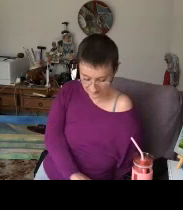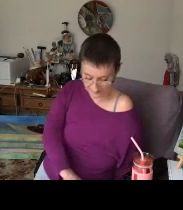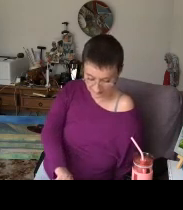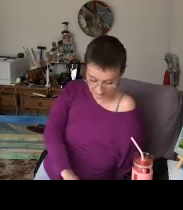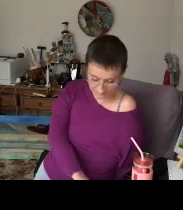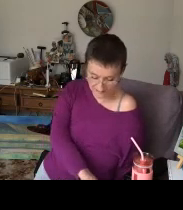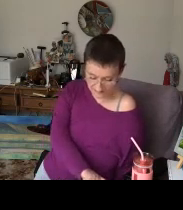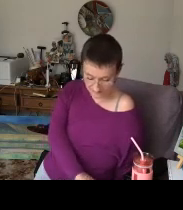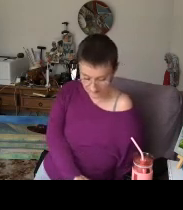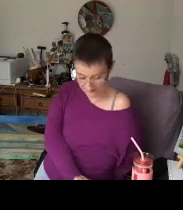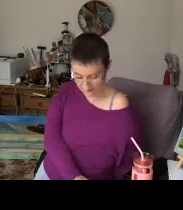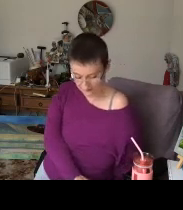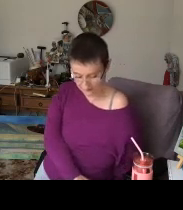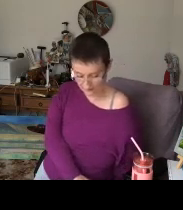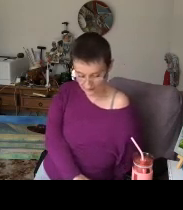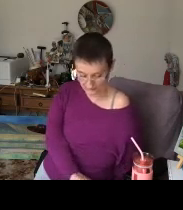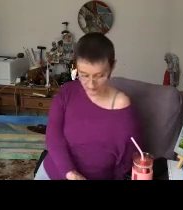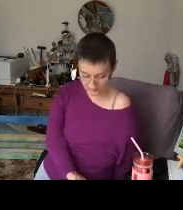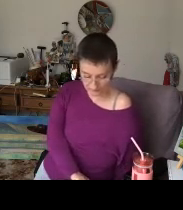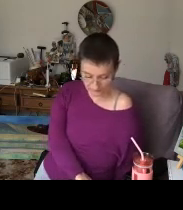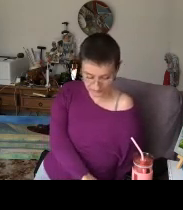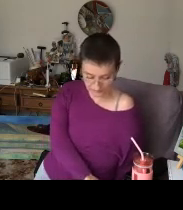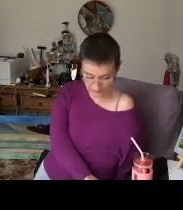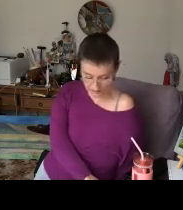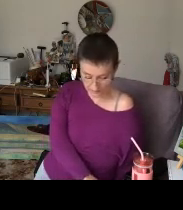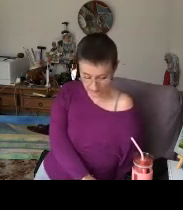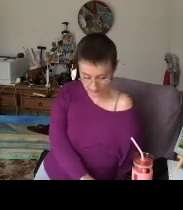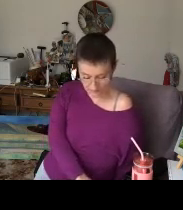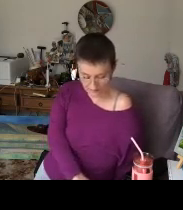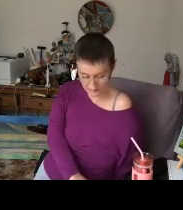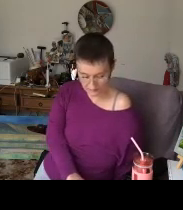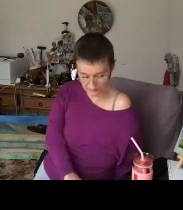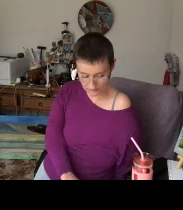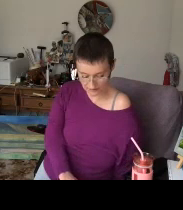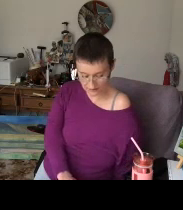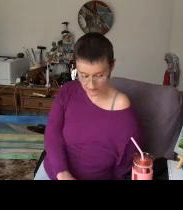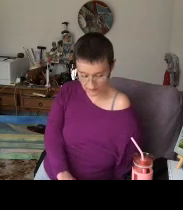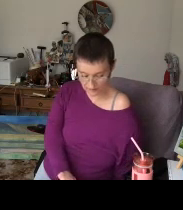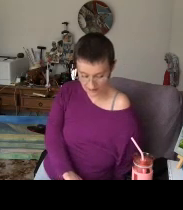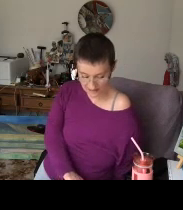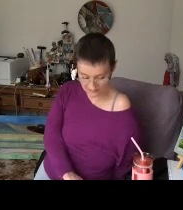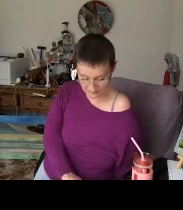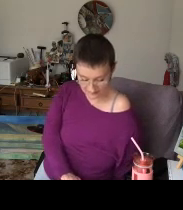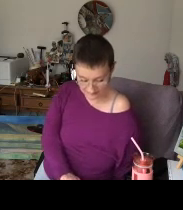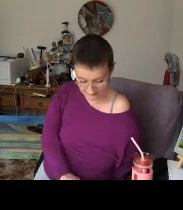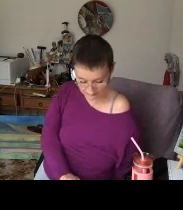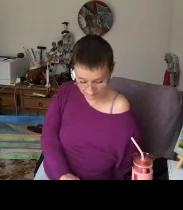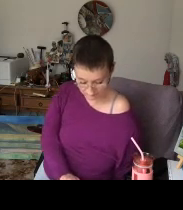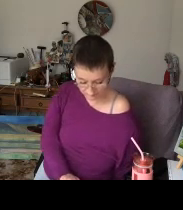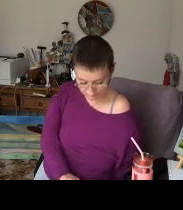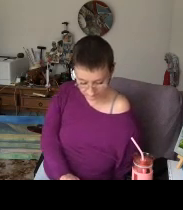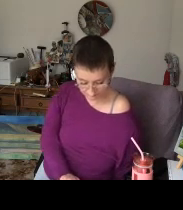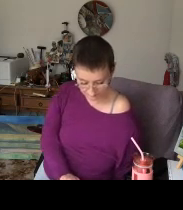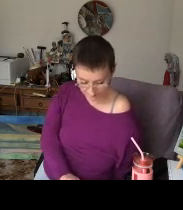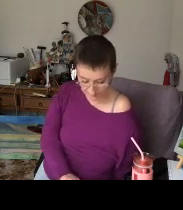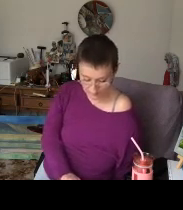characters. And again, a load of the drawings that the people have done. And then we've got Evelyn Glennie,